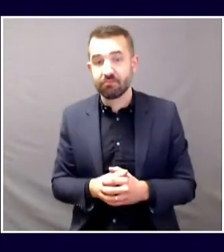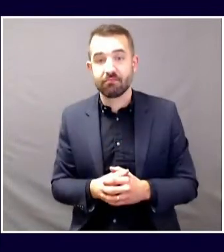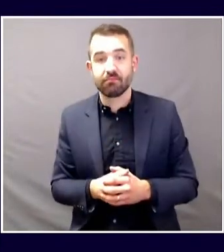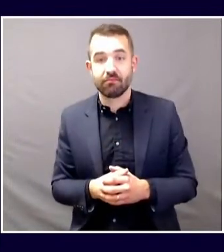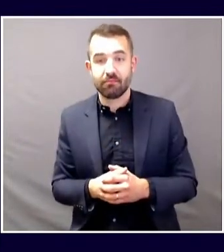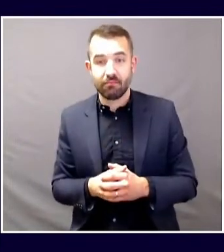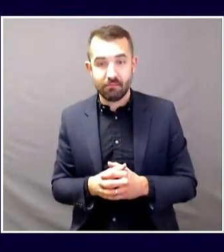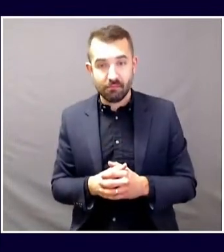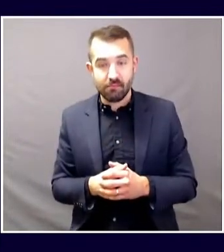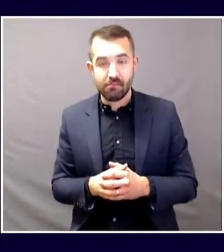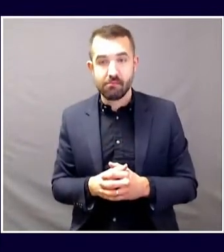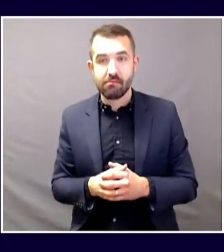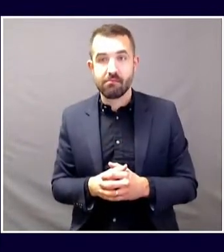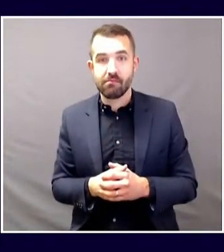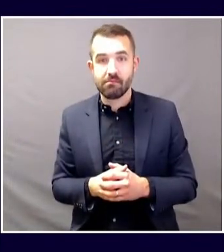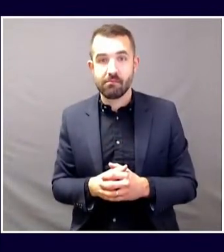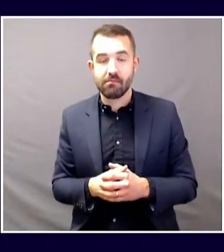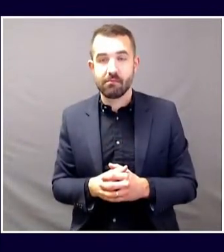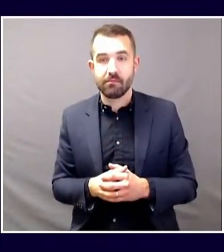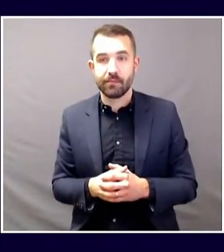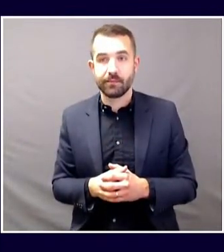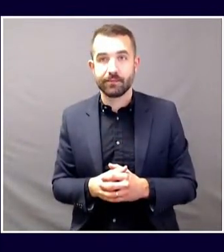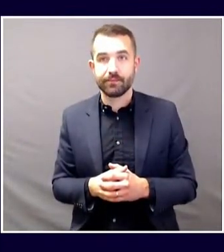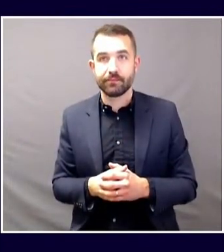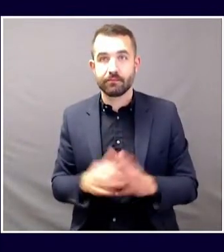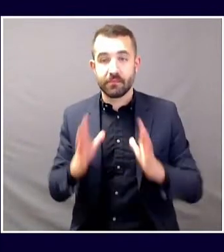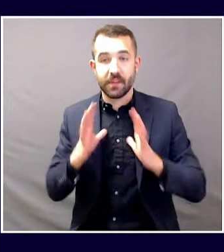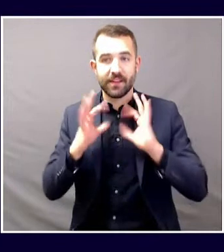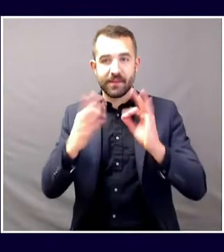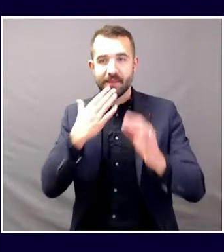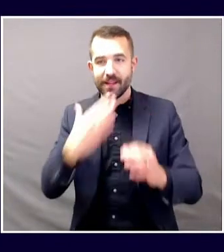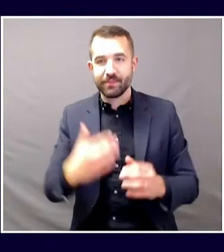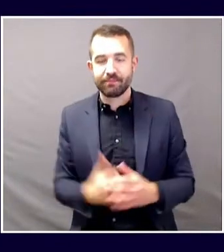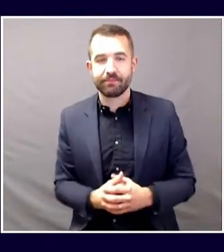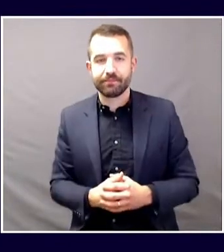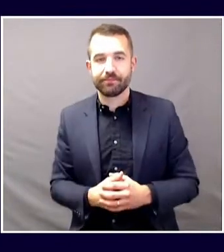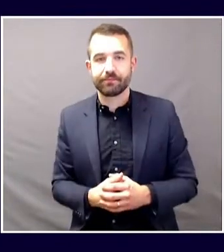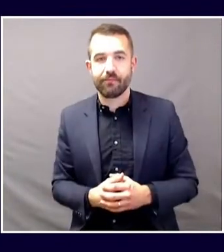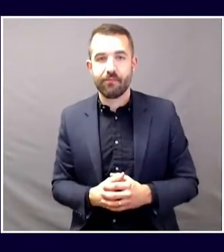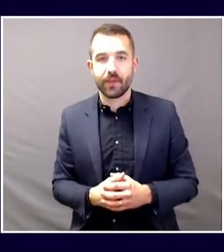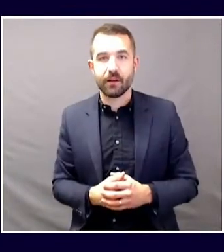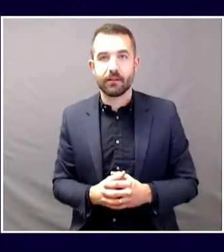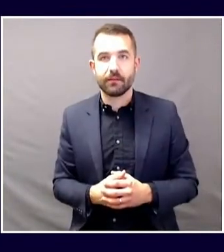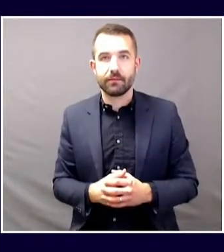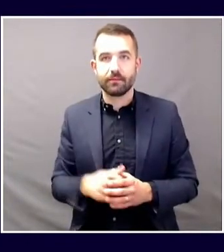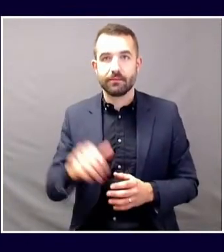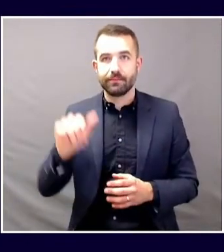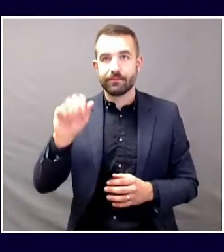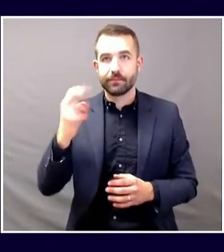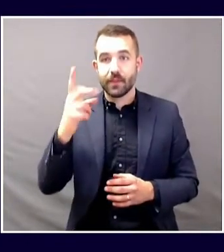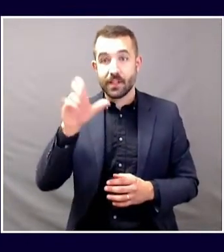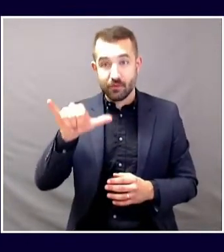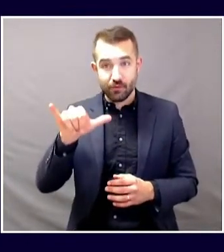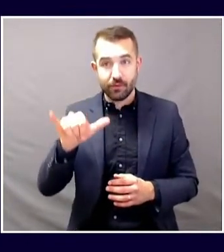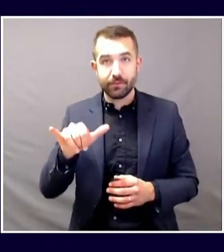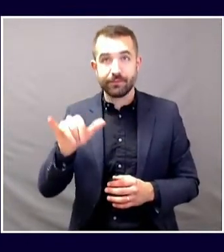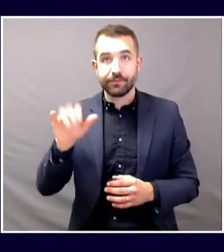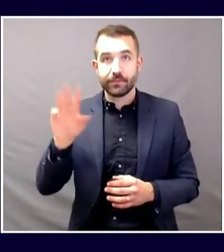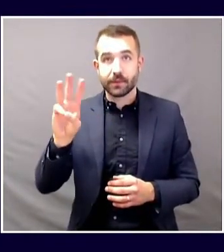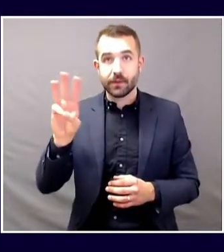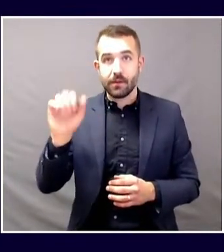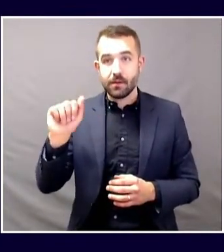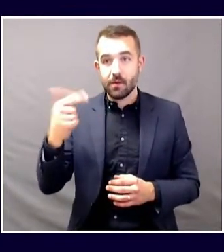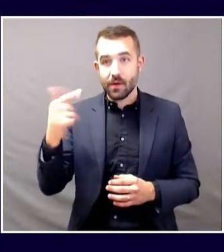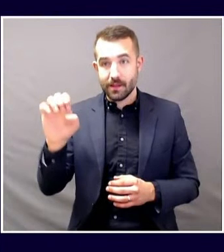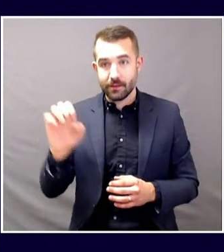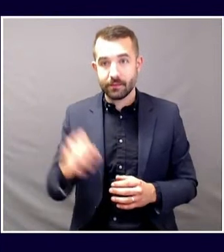Dustin, anything else on that? Nope, thanks. Okay, all right. I'm going to turn it over to Ashley Blackford at WAGM. Hi, Dr. Shah.